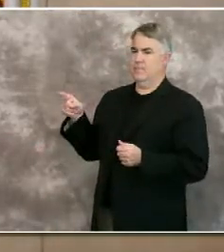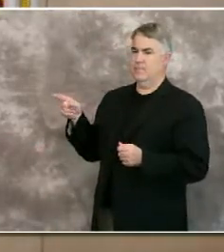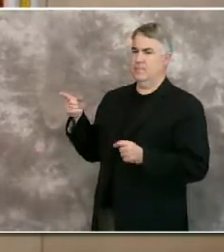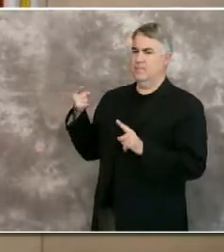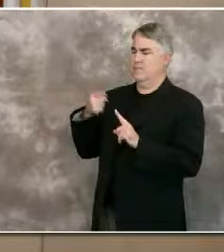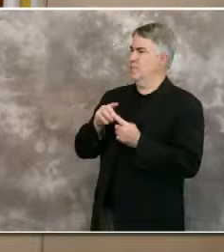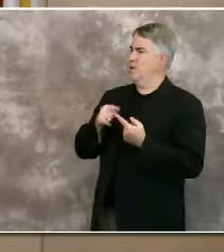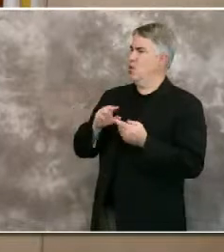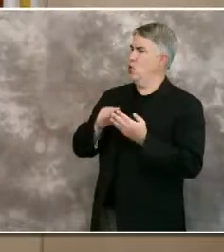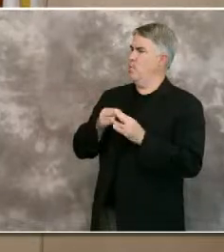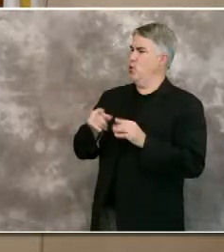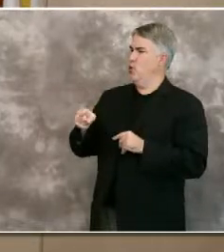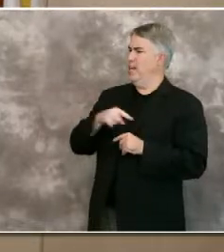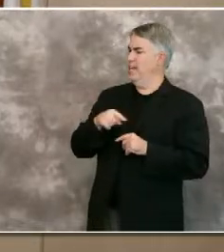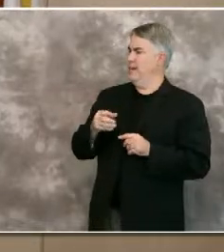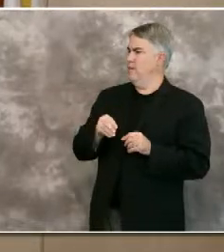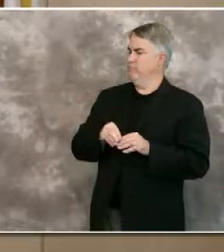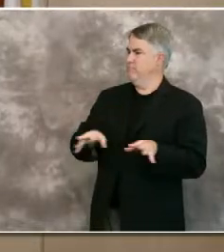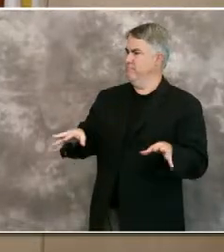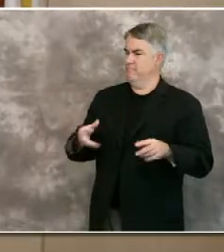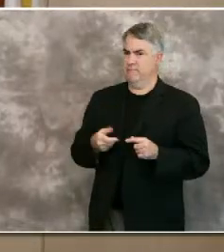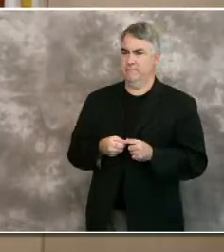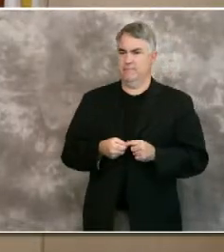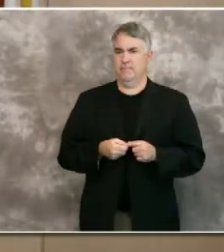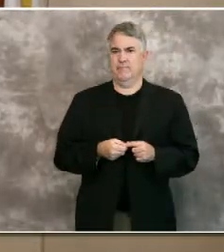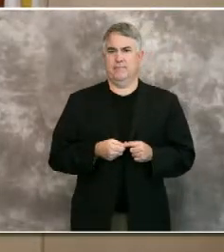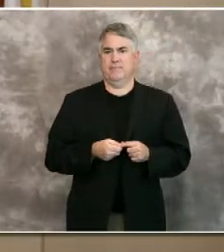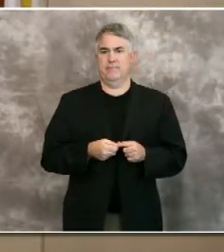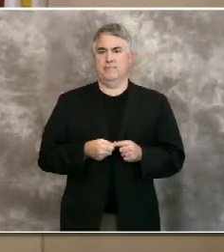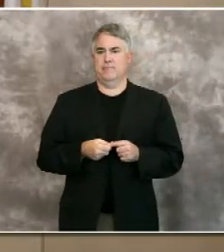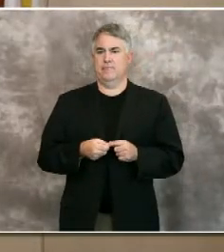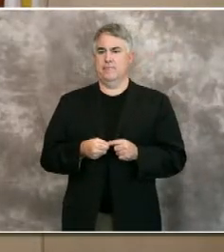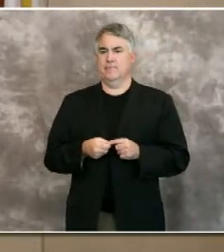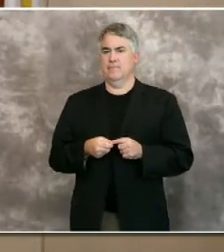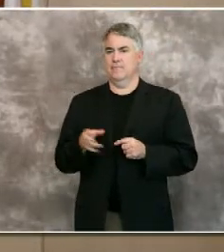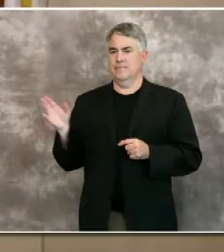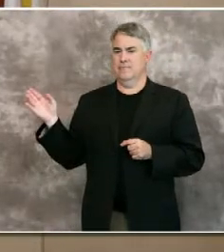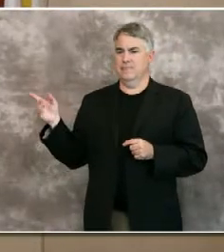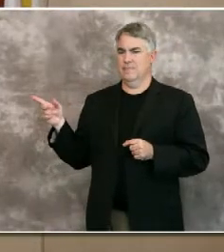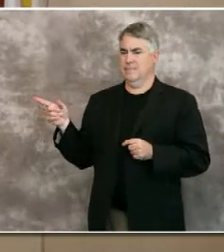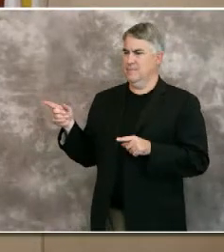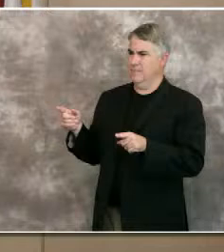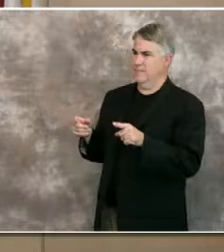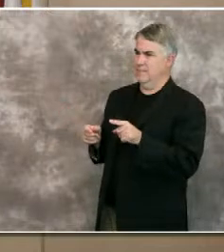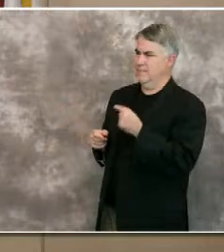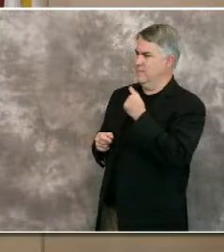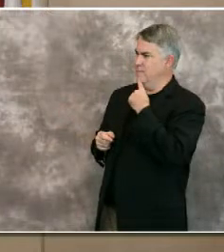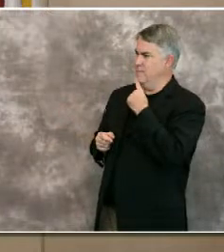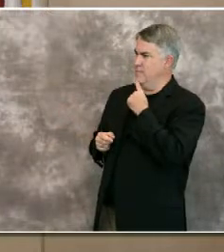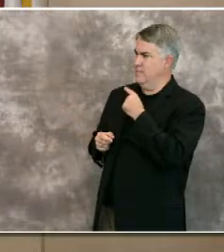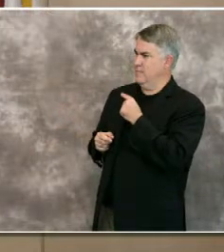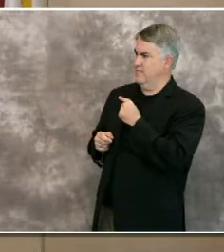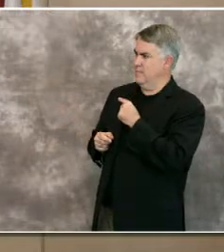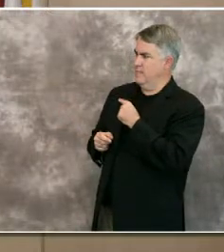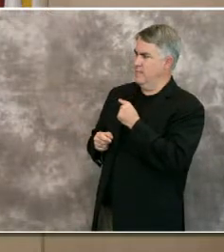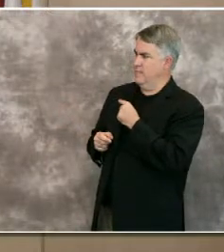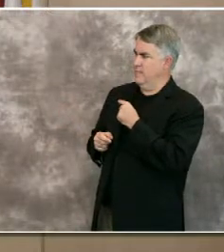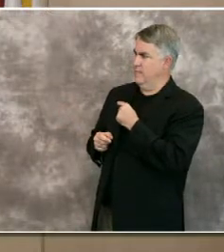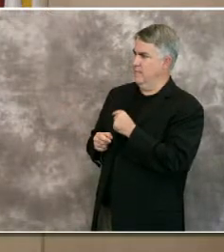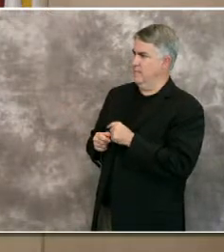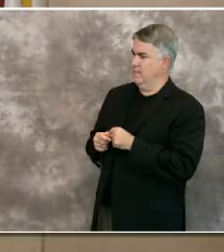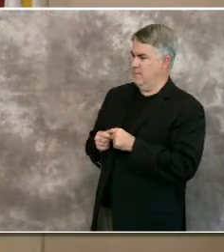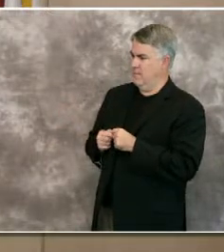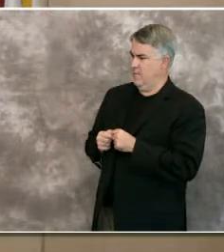seen must have seen some trends. I'm sorry, I didn't hear the last point that you... It was just